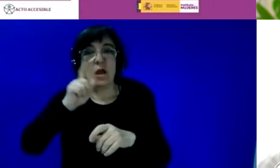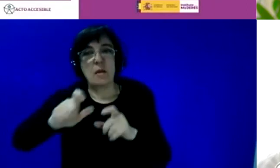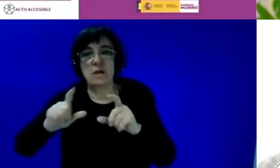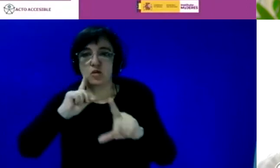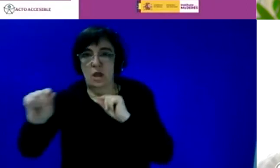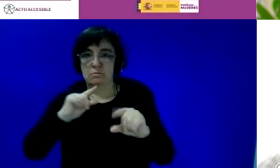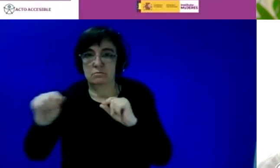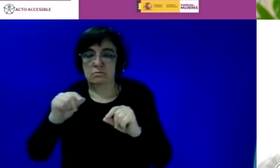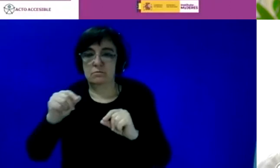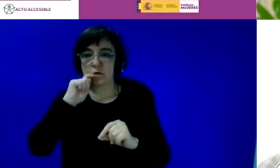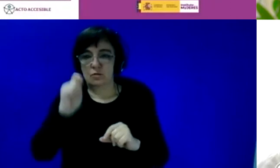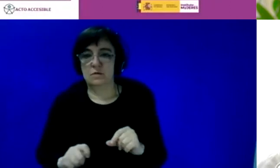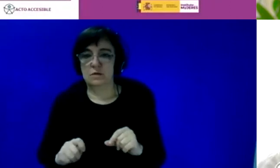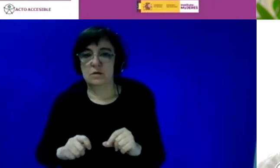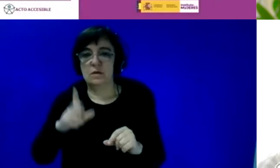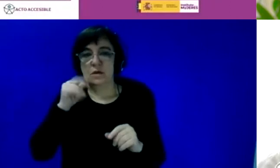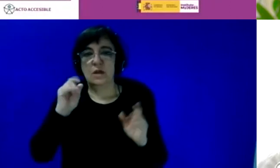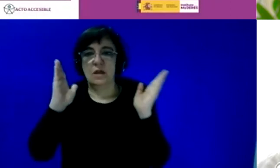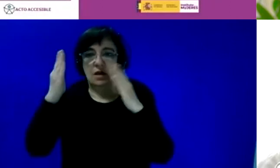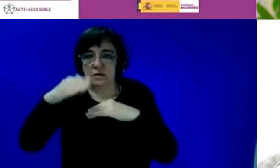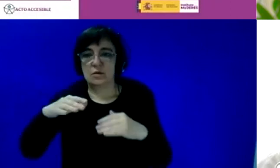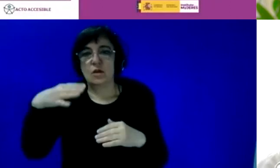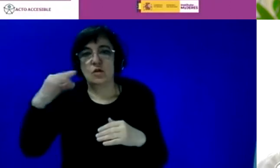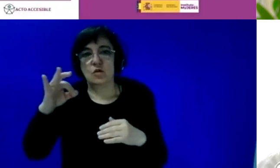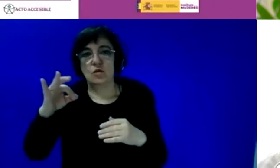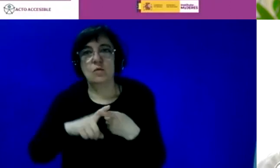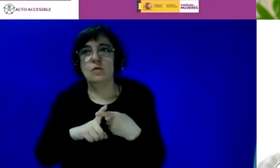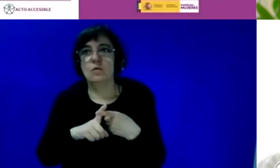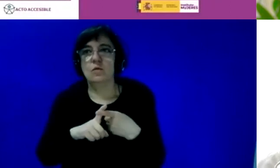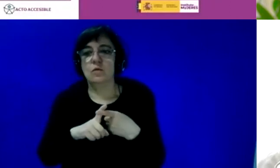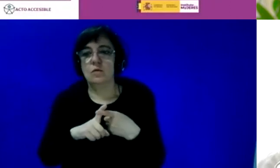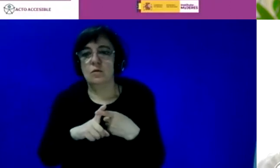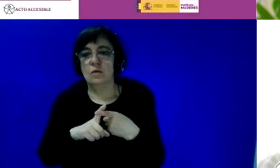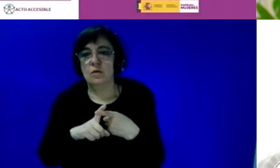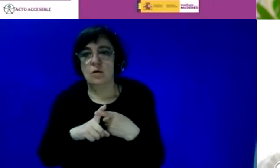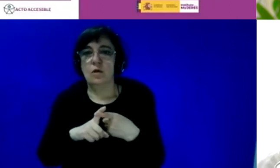healthcare for people from Ukraine.